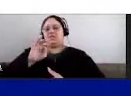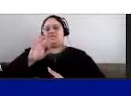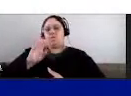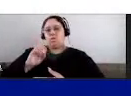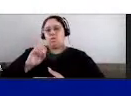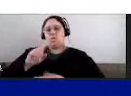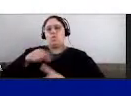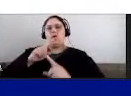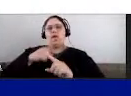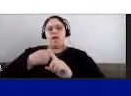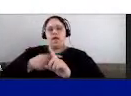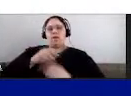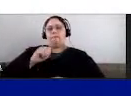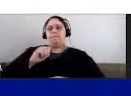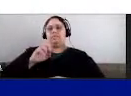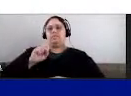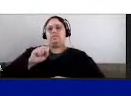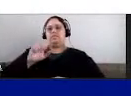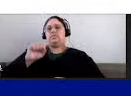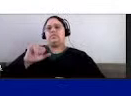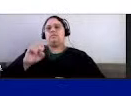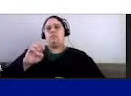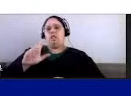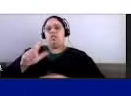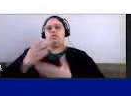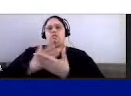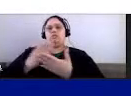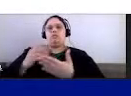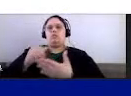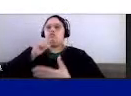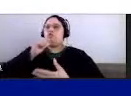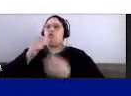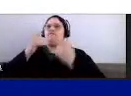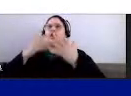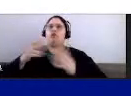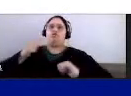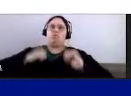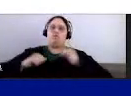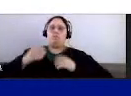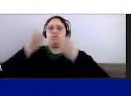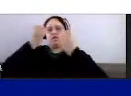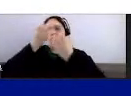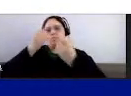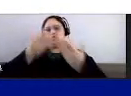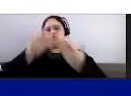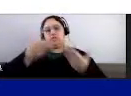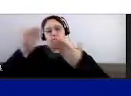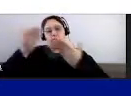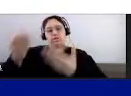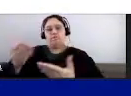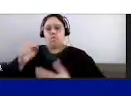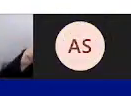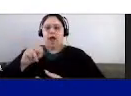and Ms. Ismail on some of the non-financial performance information. Over to you,